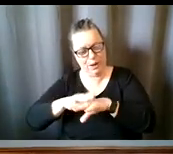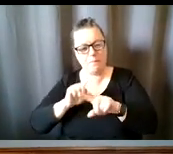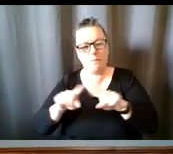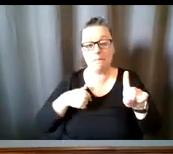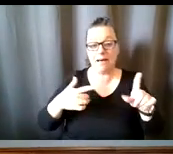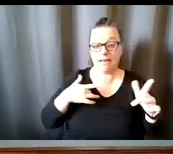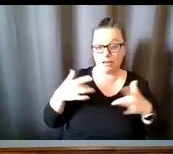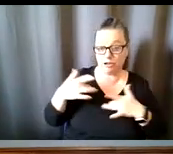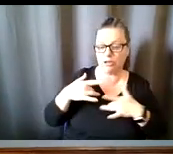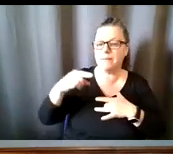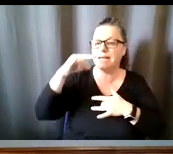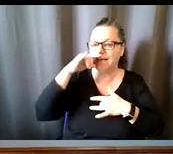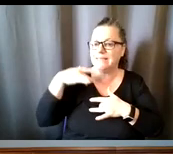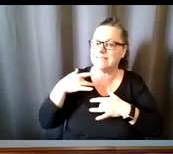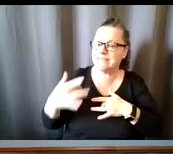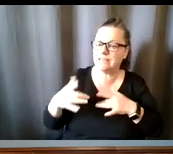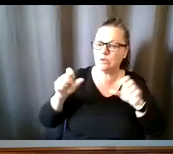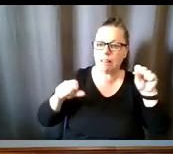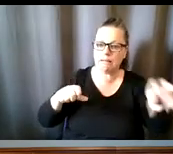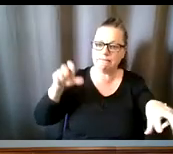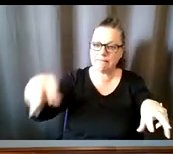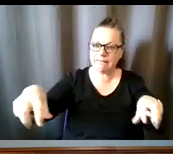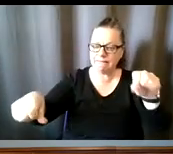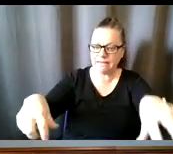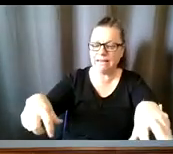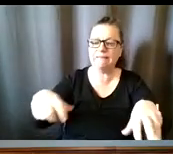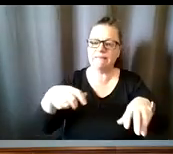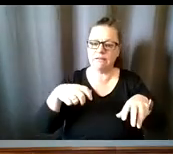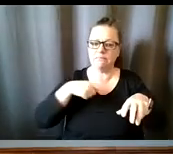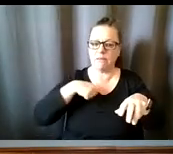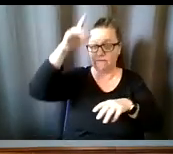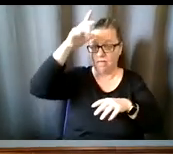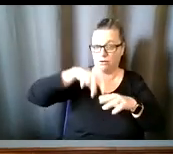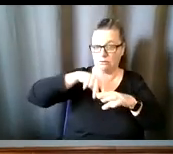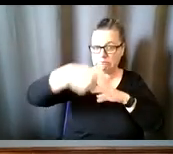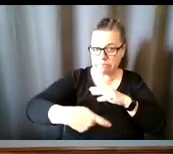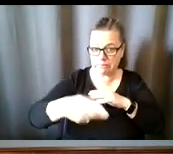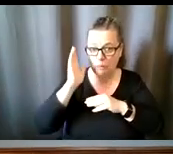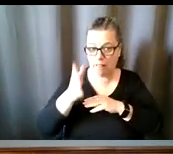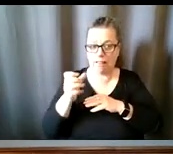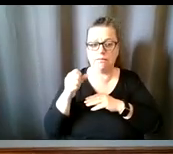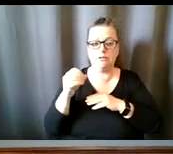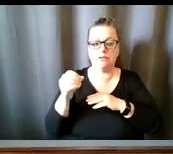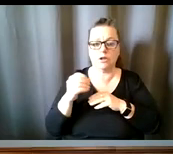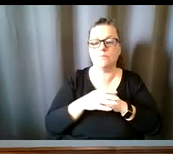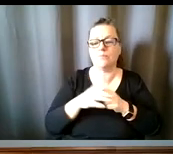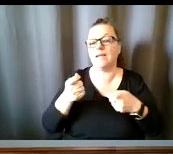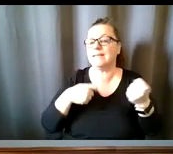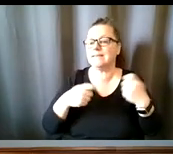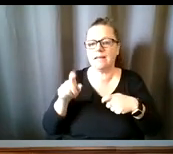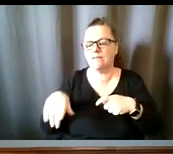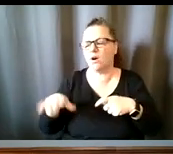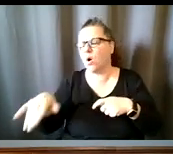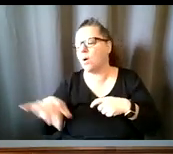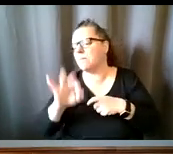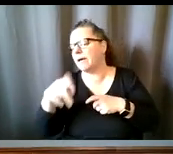because my kids tend to leave things around on the floor, it might trip my father. And so I created a user story. Instead of going around saying, hey, you need to pick this up and you need to pick this up, that